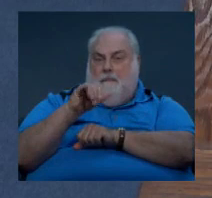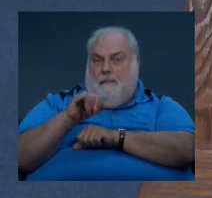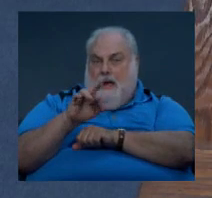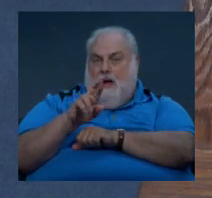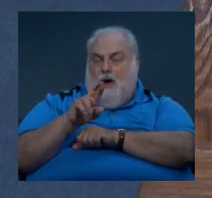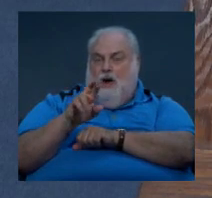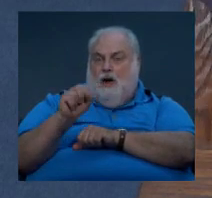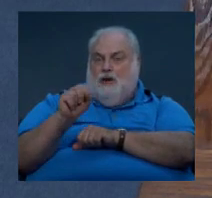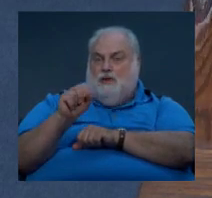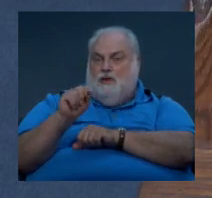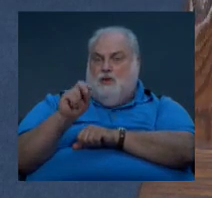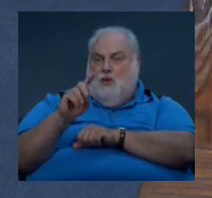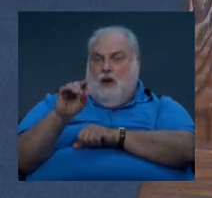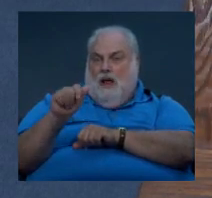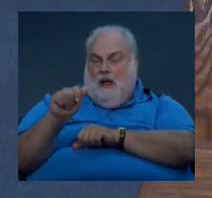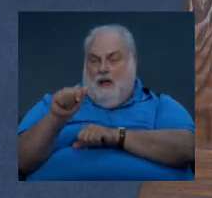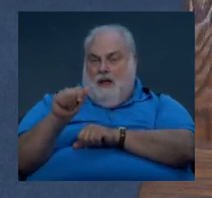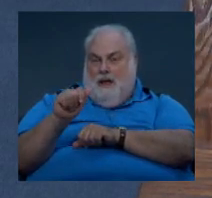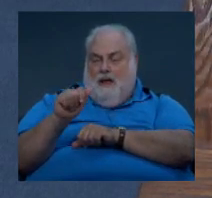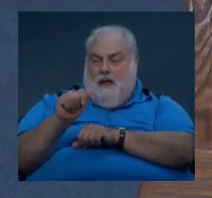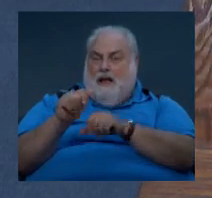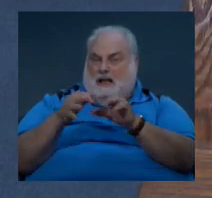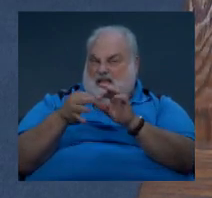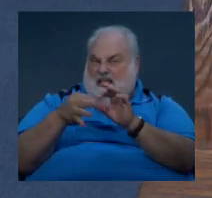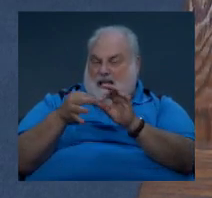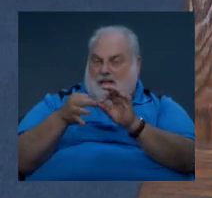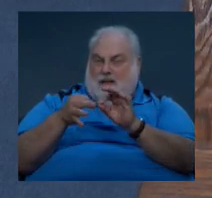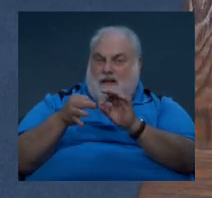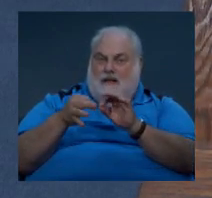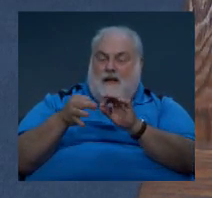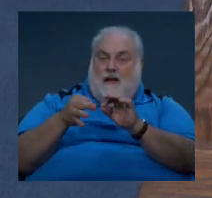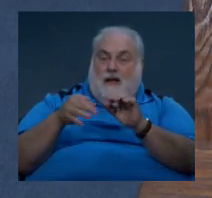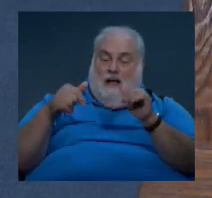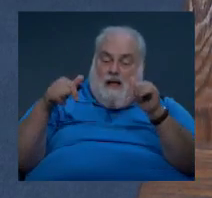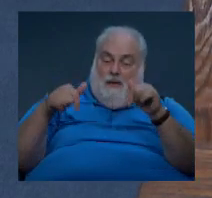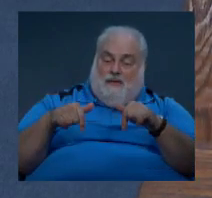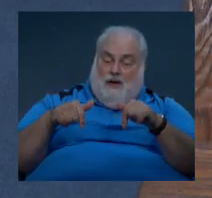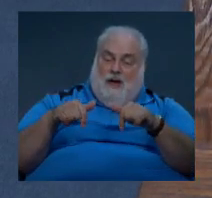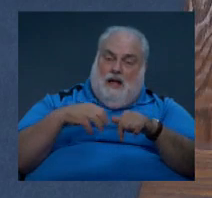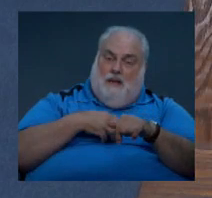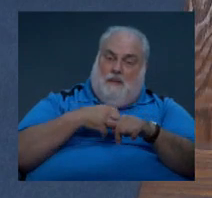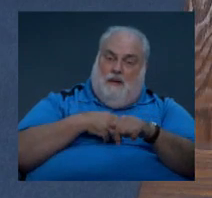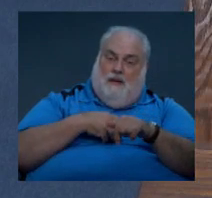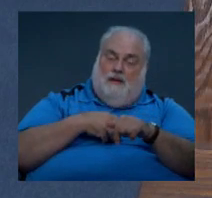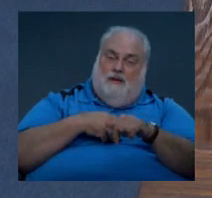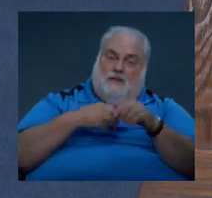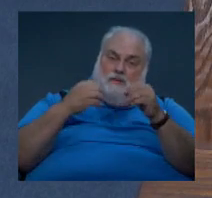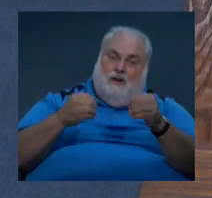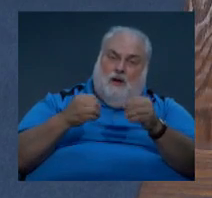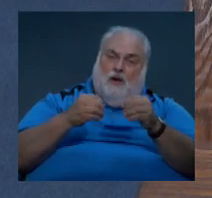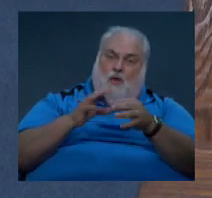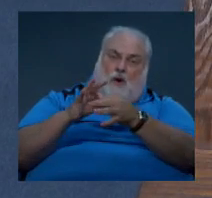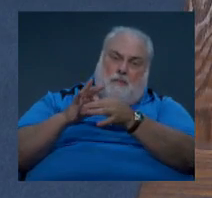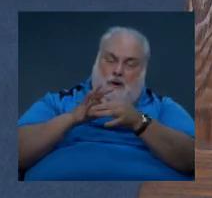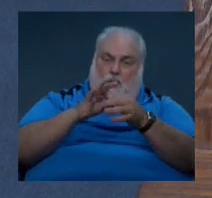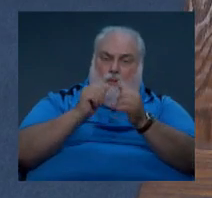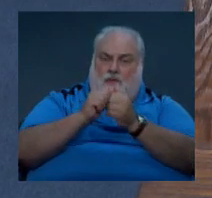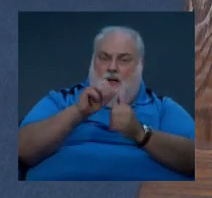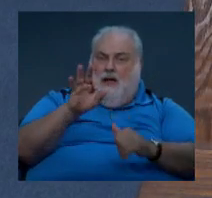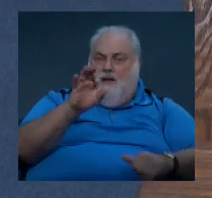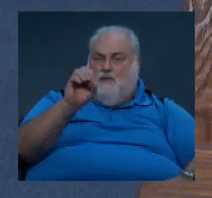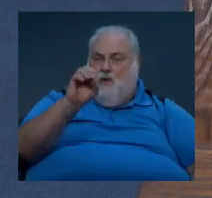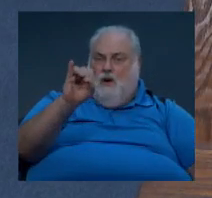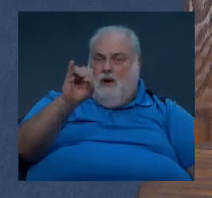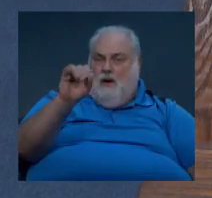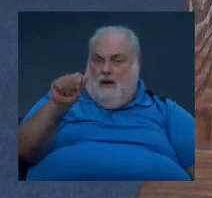can attest to that, as Mr. Carpenter and the board. I was here complaining about lack of cooperation with Freedom of Information